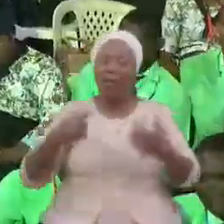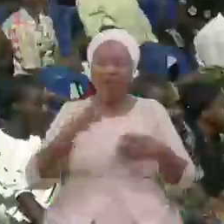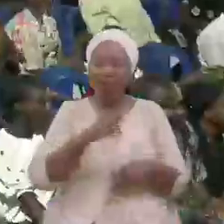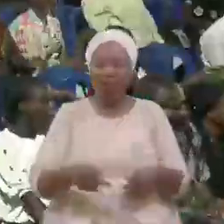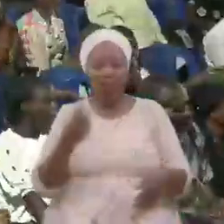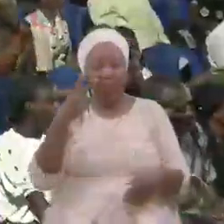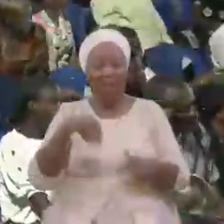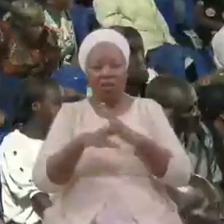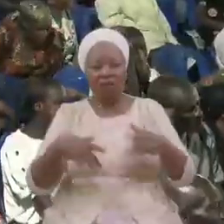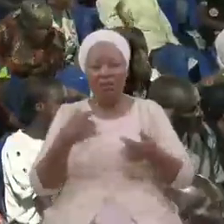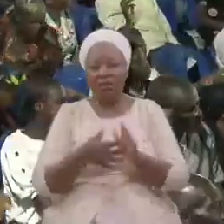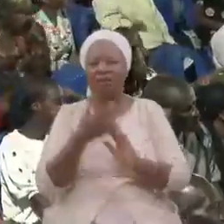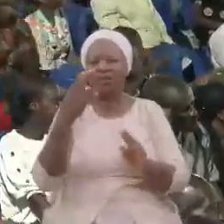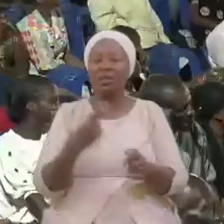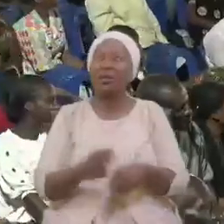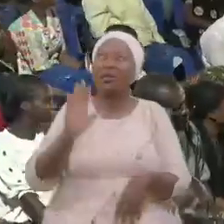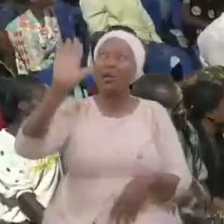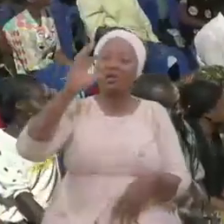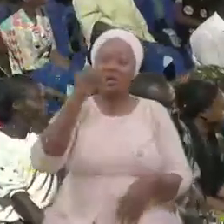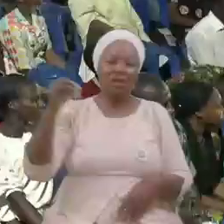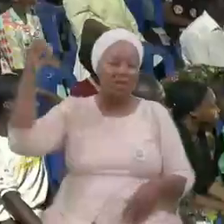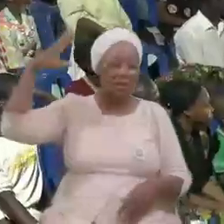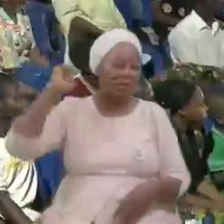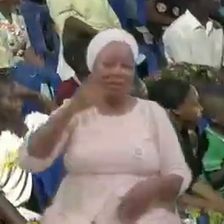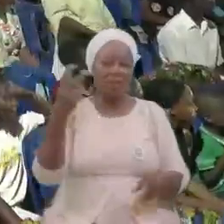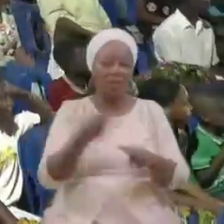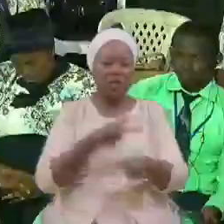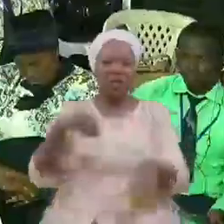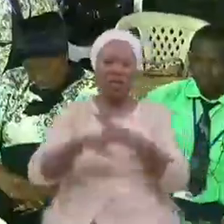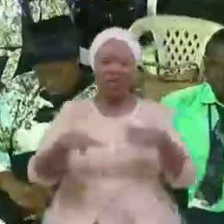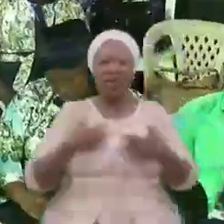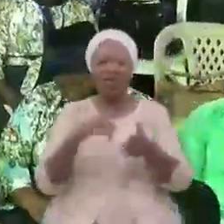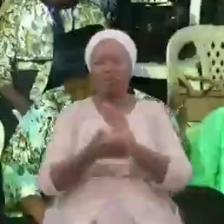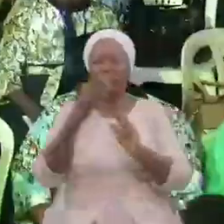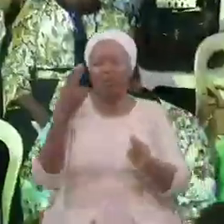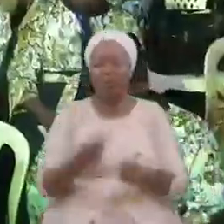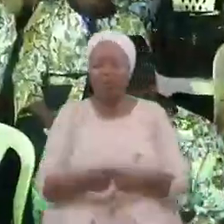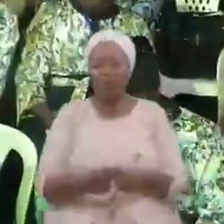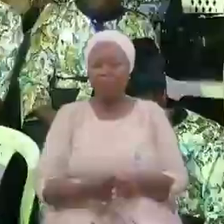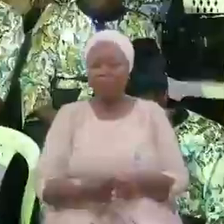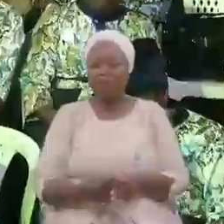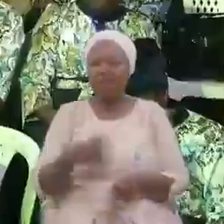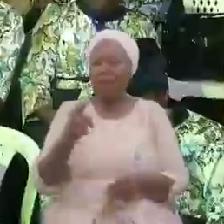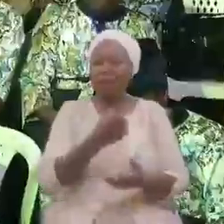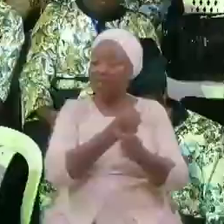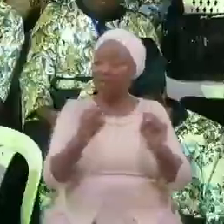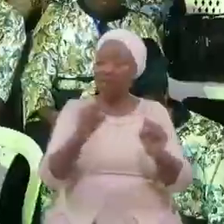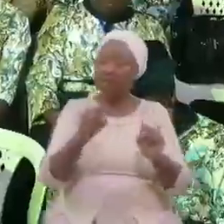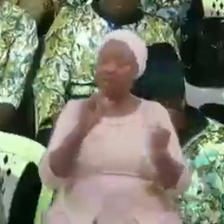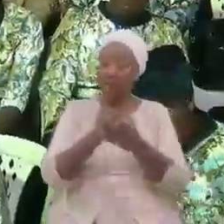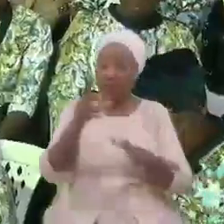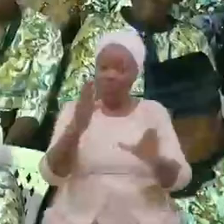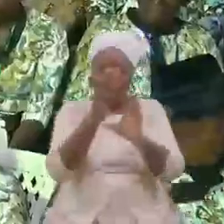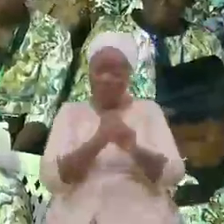life. His grace will multiply in your life. The salvation you get